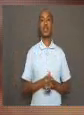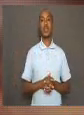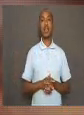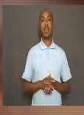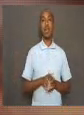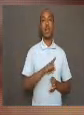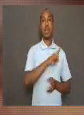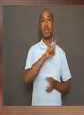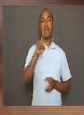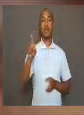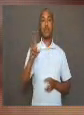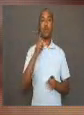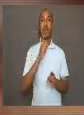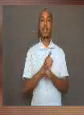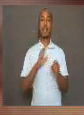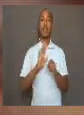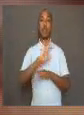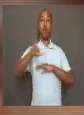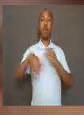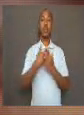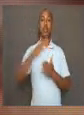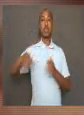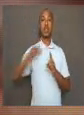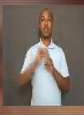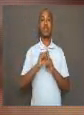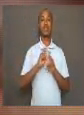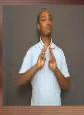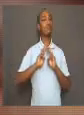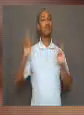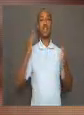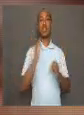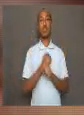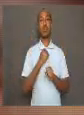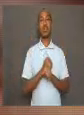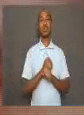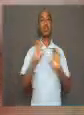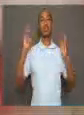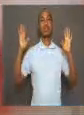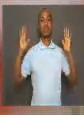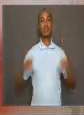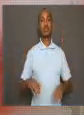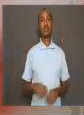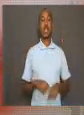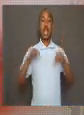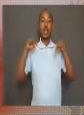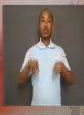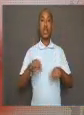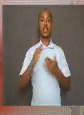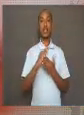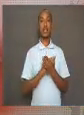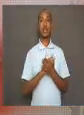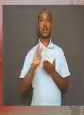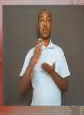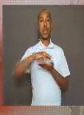If you correctly filled in all of the missing words, great work. In today's